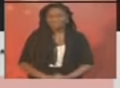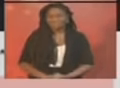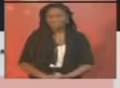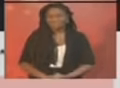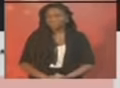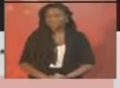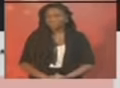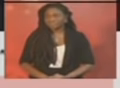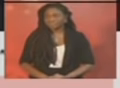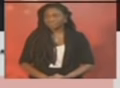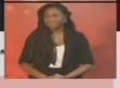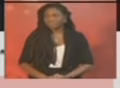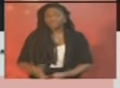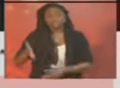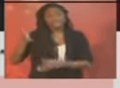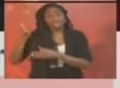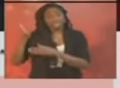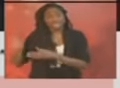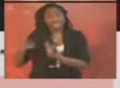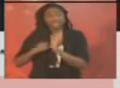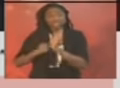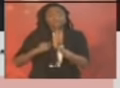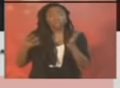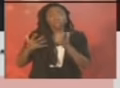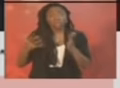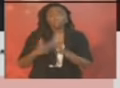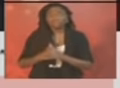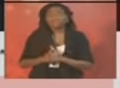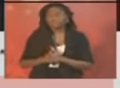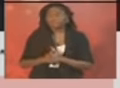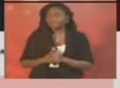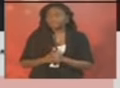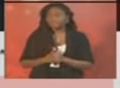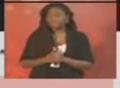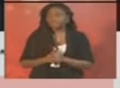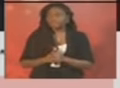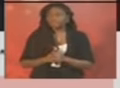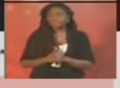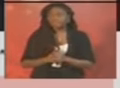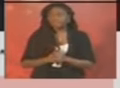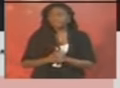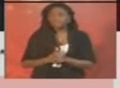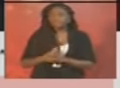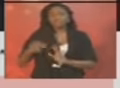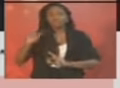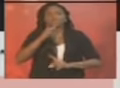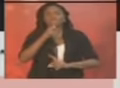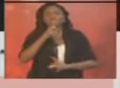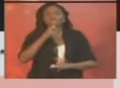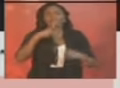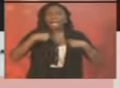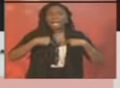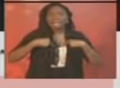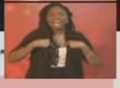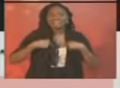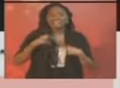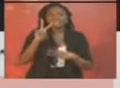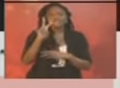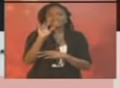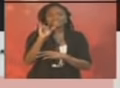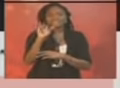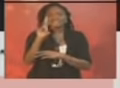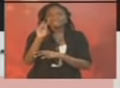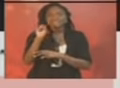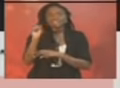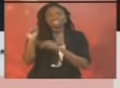So this one tells you acute viral illness, slightly different from acute respiratory illness. Acute viral illness does not